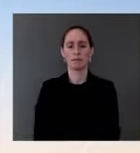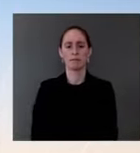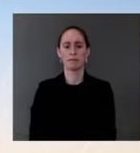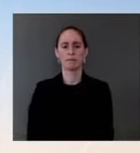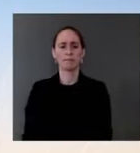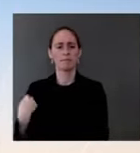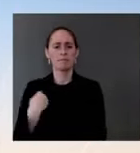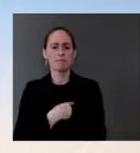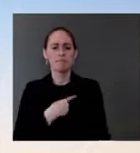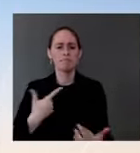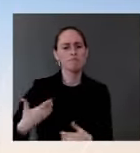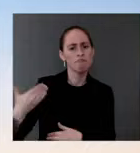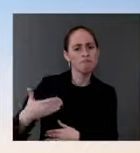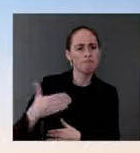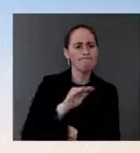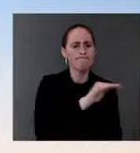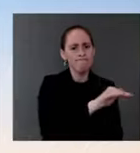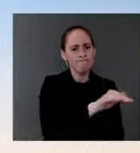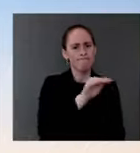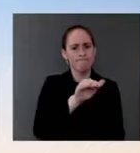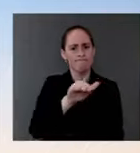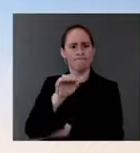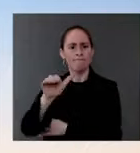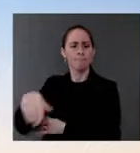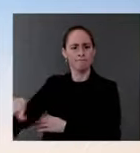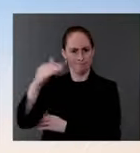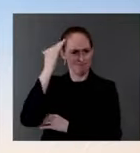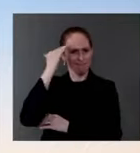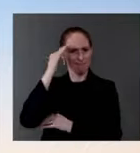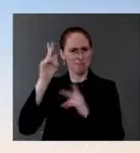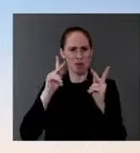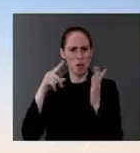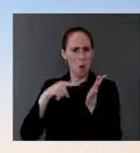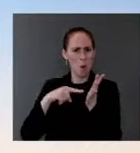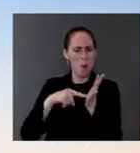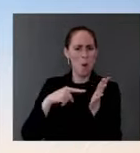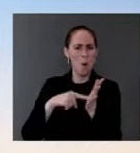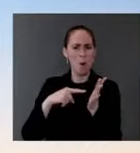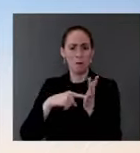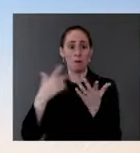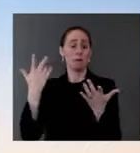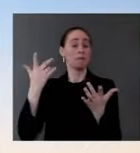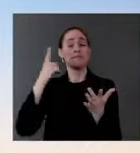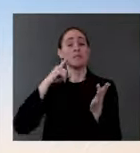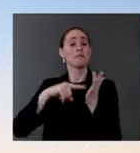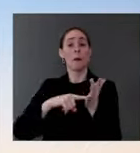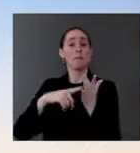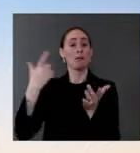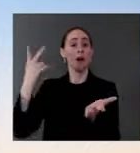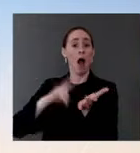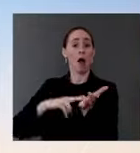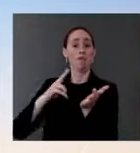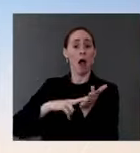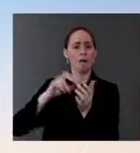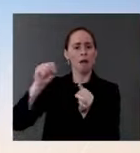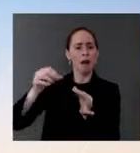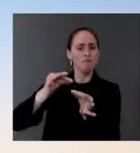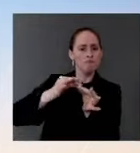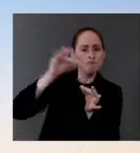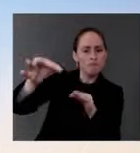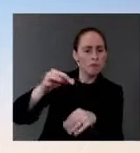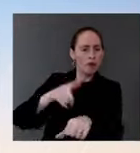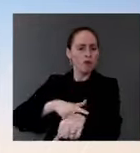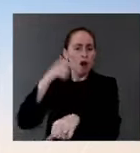and has secured contract extensions with loan servicers. So we are preparing for a range of steps here. These steps have provided, I would just